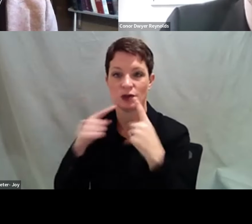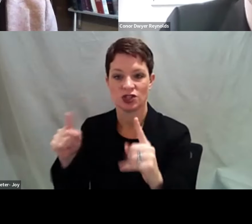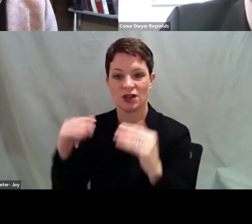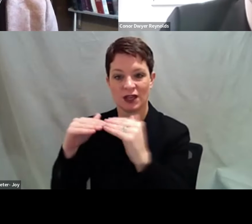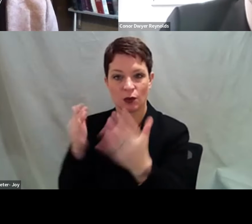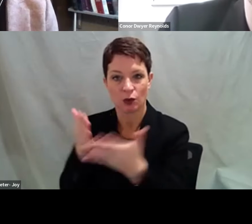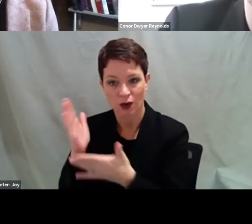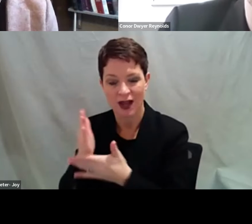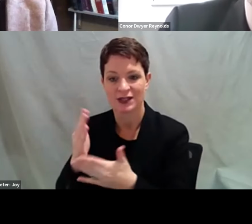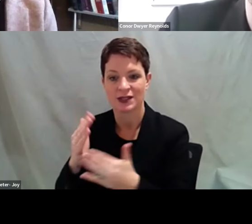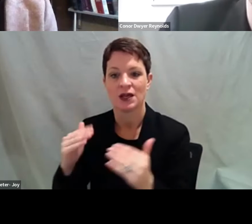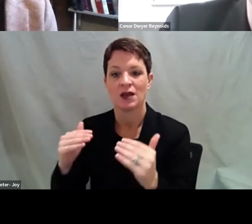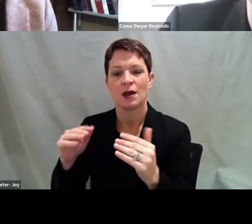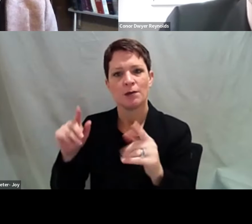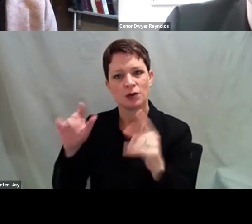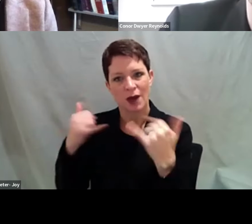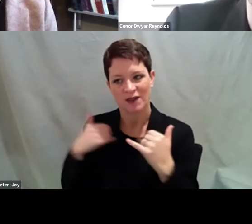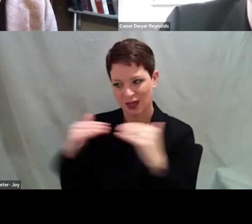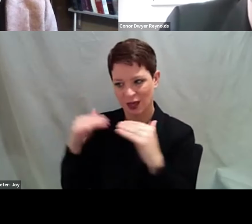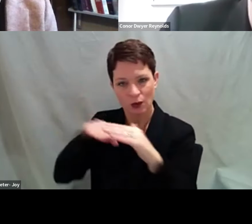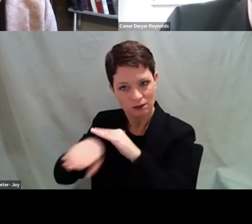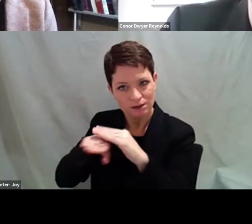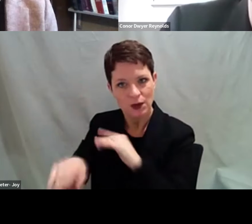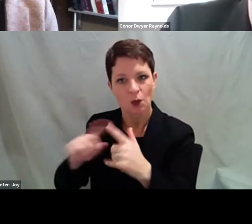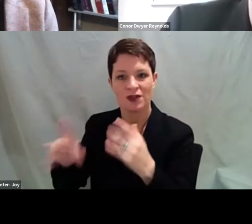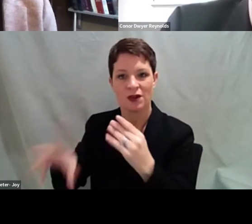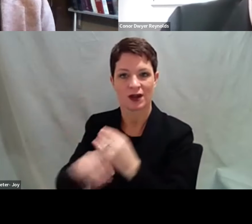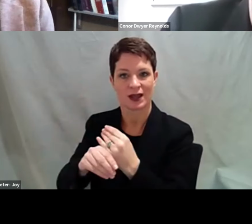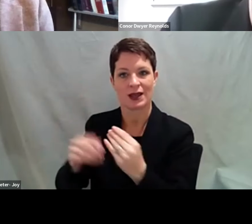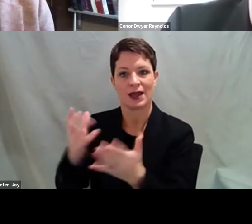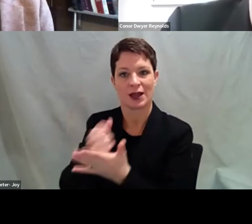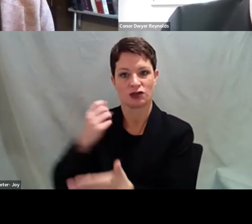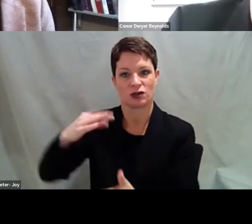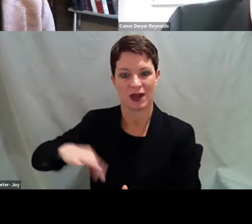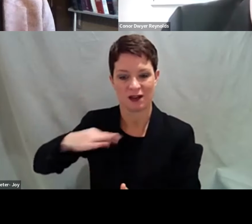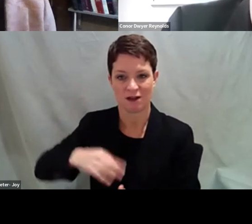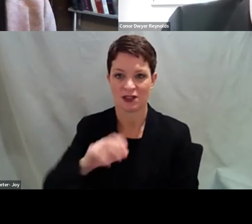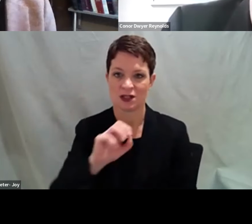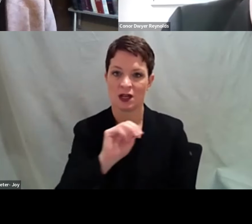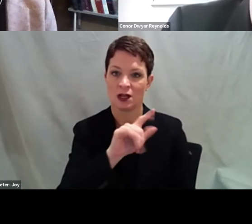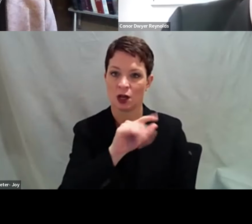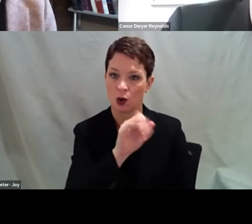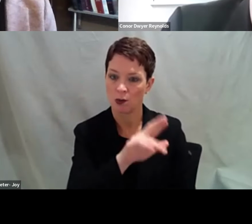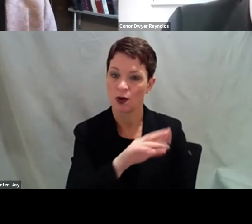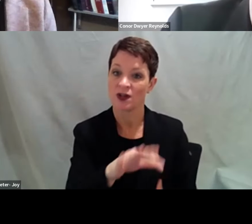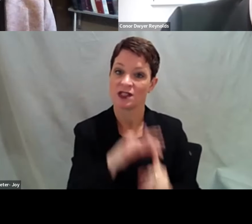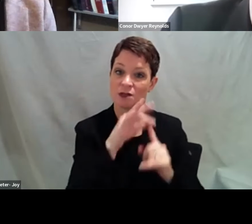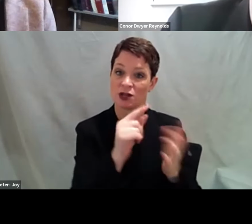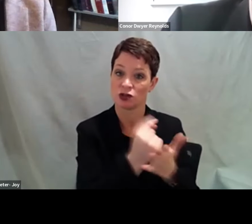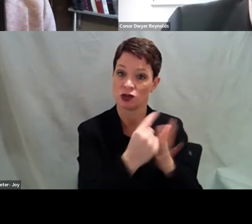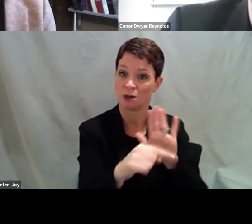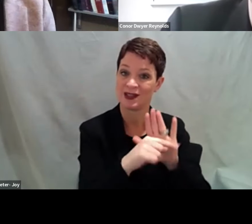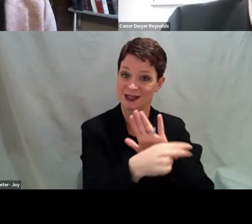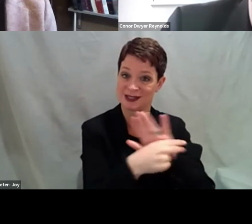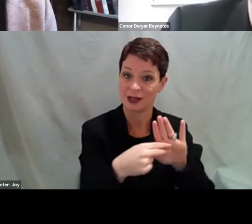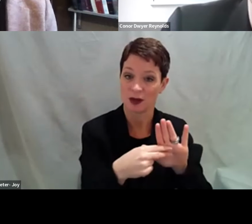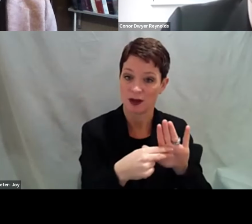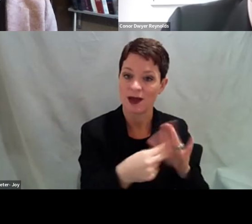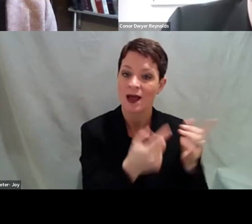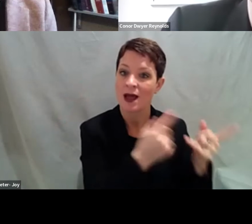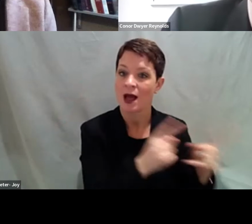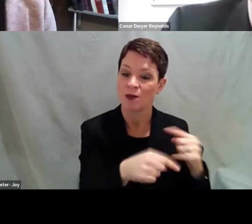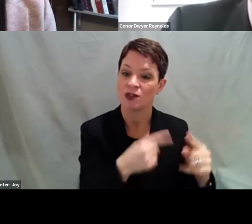field when they are actively seeking extra benefits. According to Nicole Porter, special treatment stigma occurs